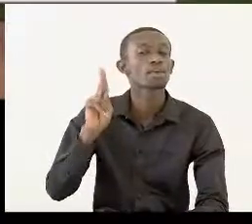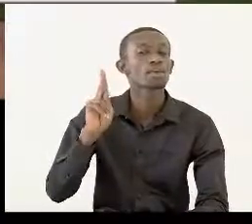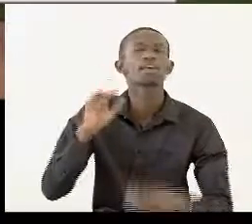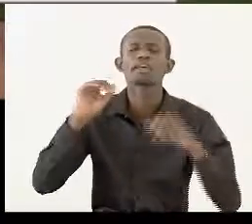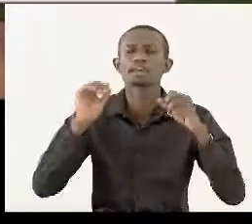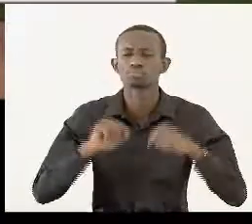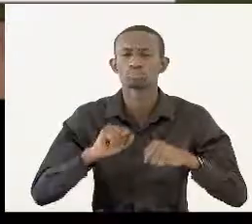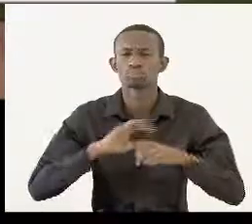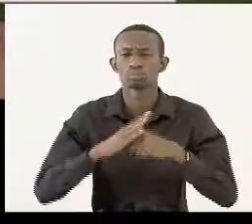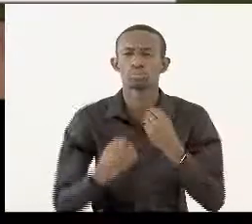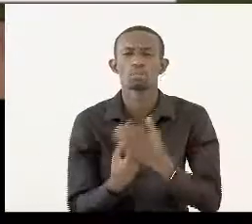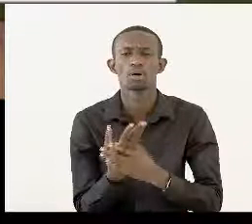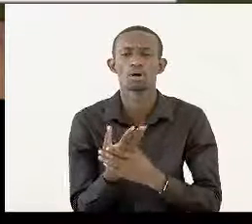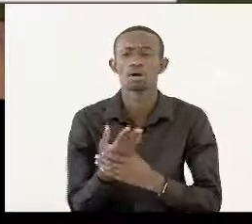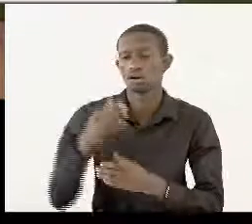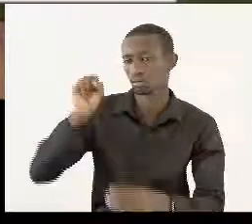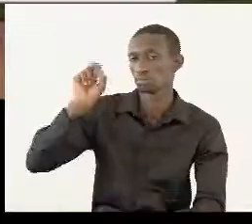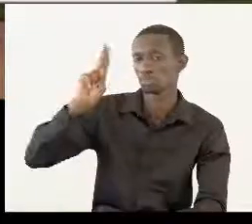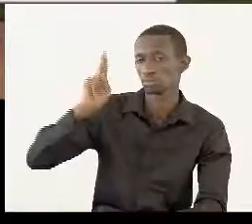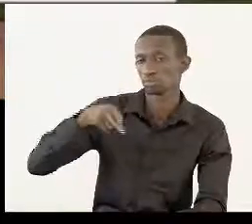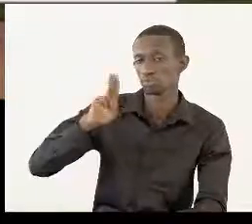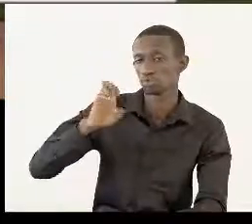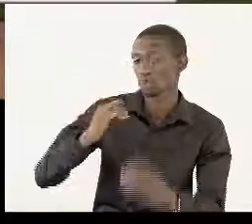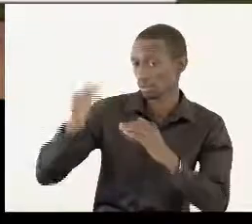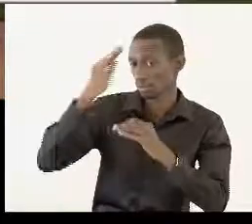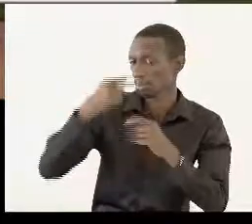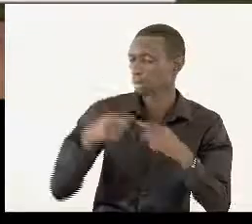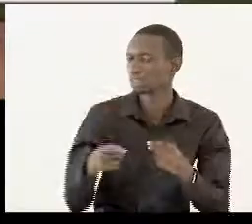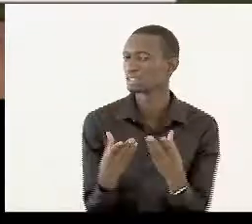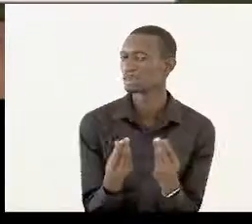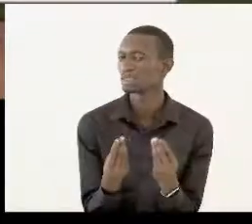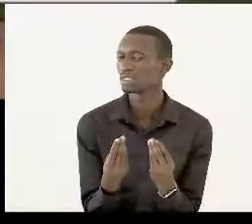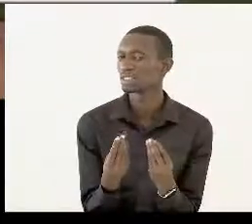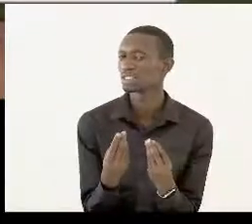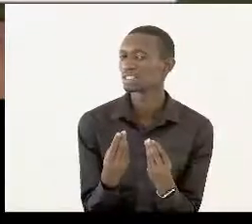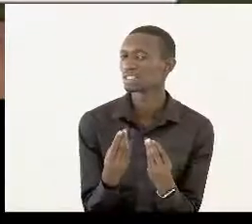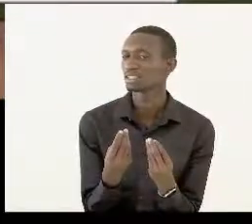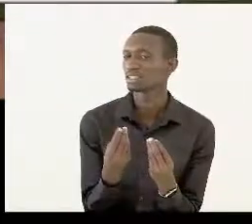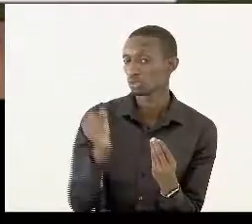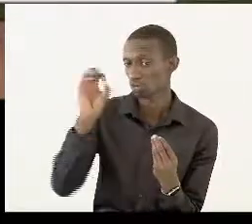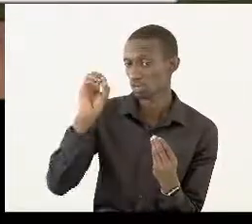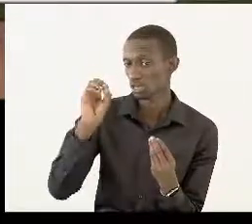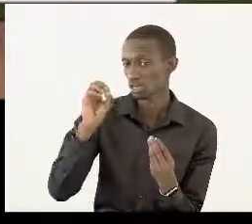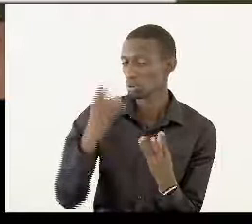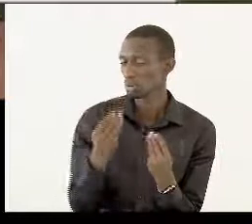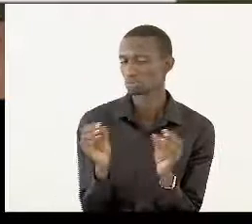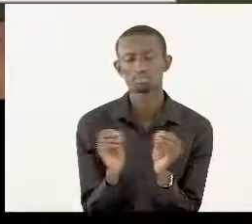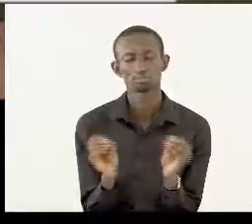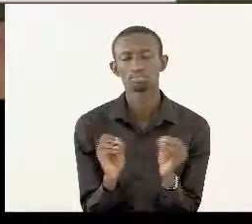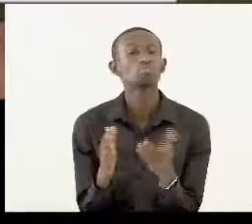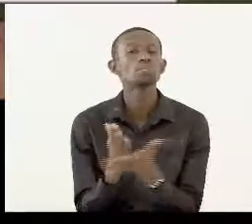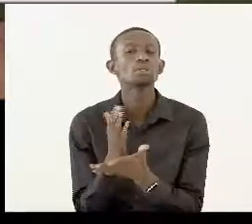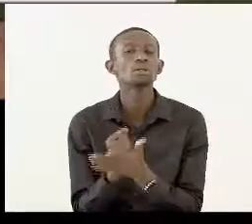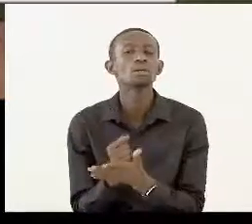can produce a superoxide, but it's not very easy for sodium to form a superoxide because of